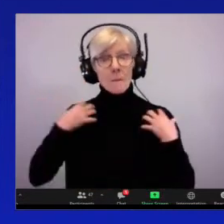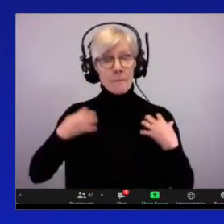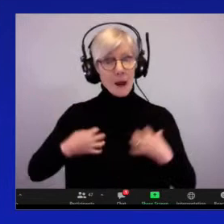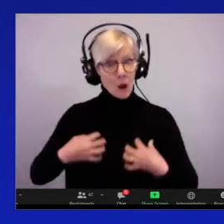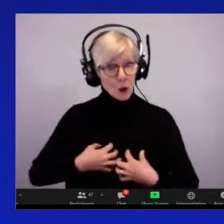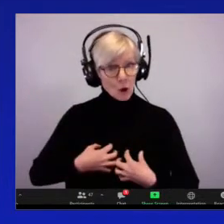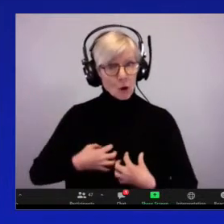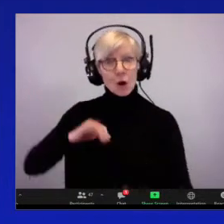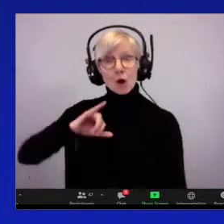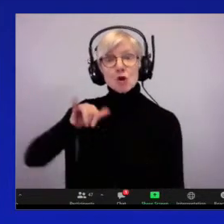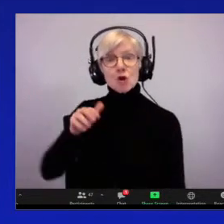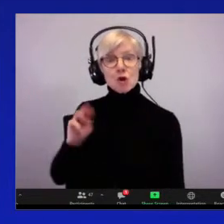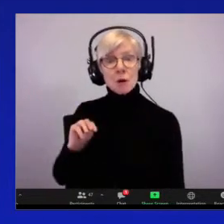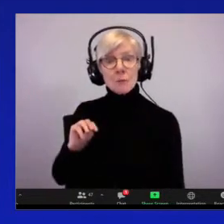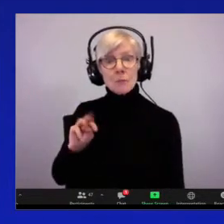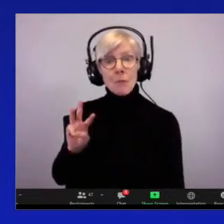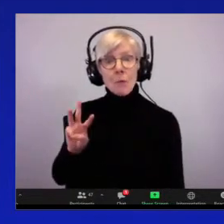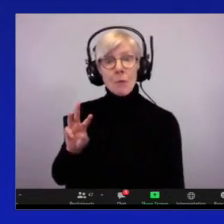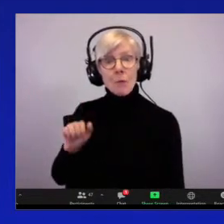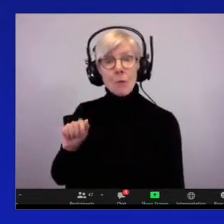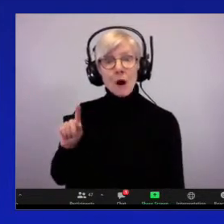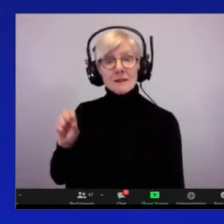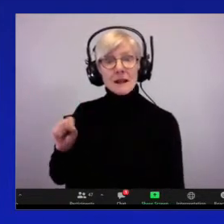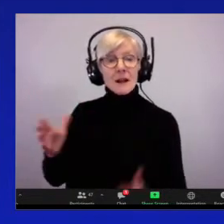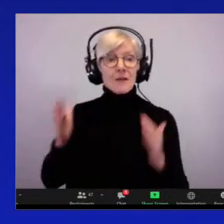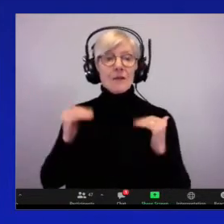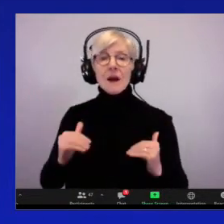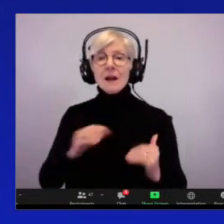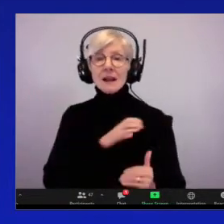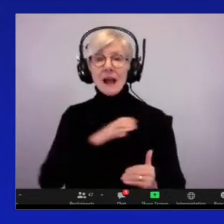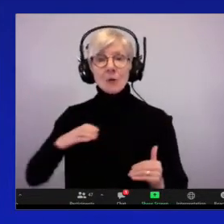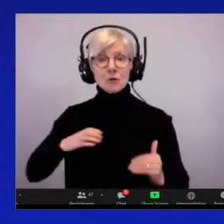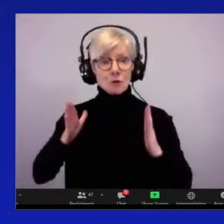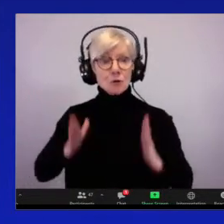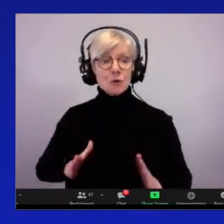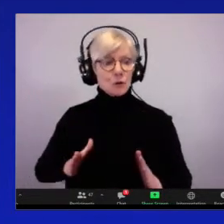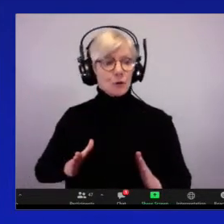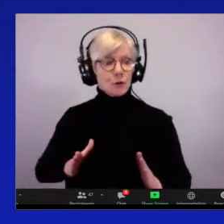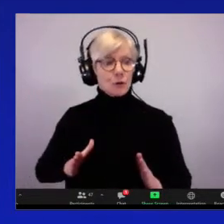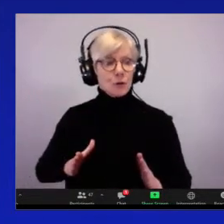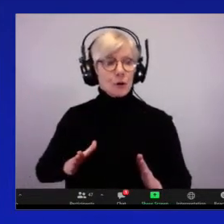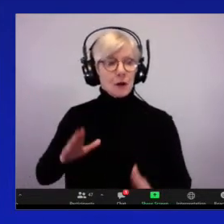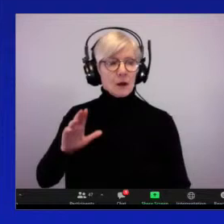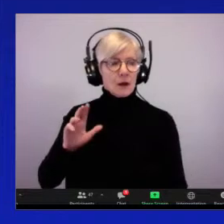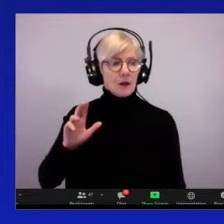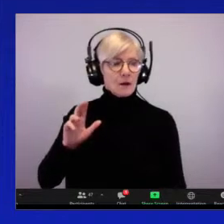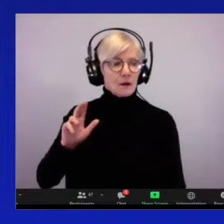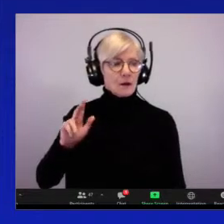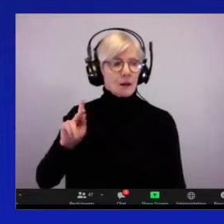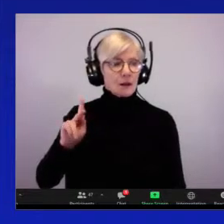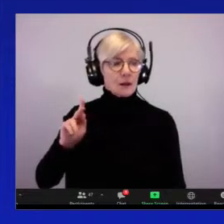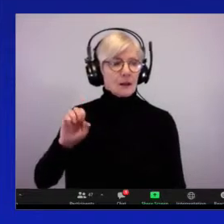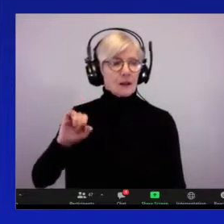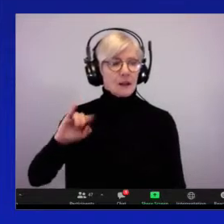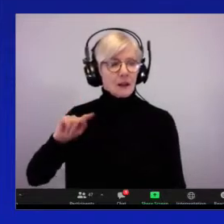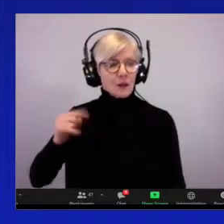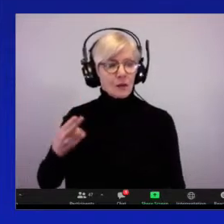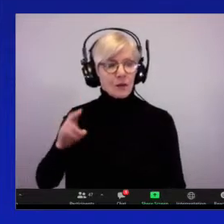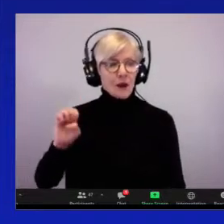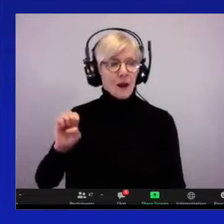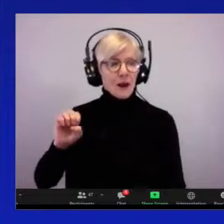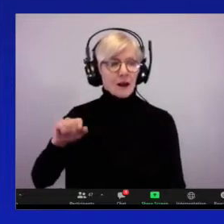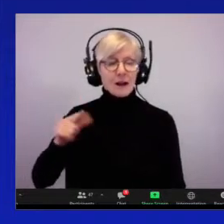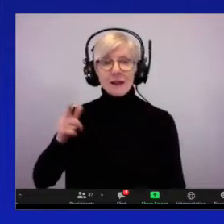Watson, followed by Councillor Keith Egli, Chair, Ottawa Public Health Board, le conseiller Keith Egli, président du Conseil de